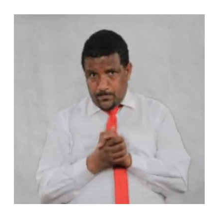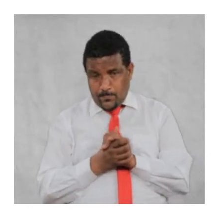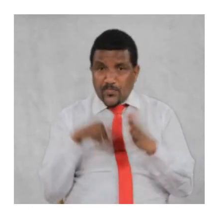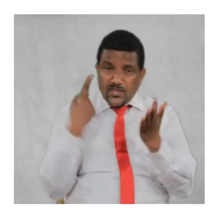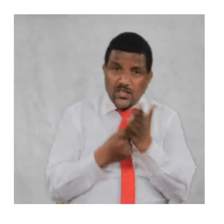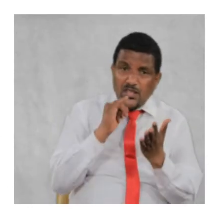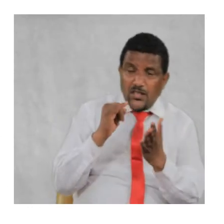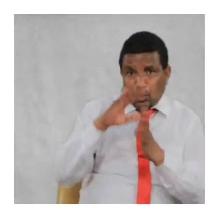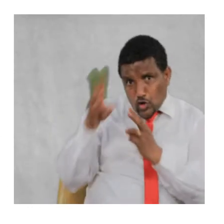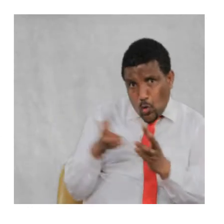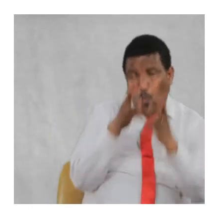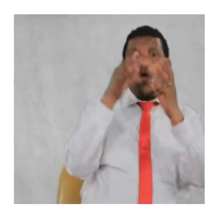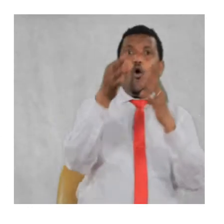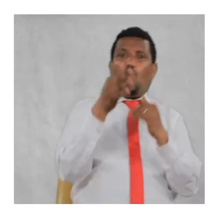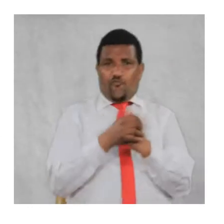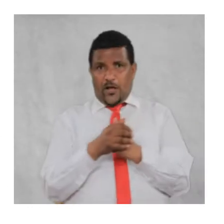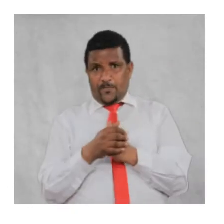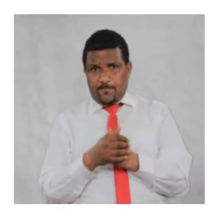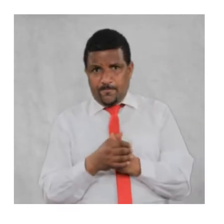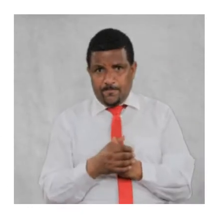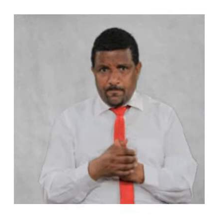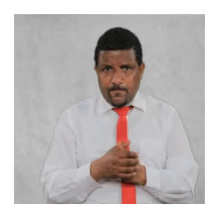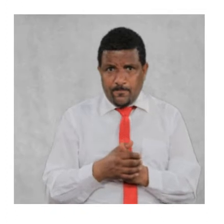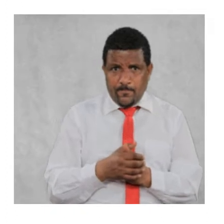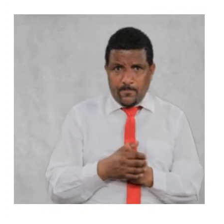This is the way of